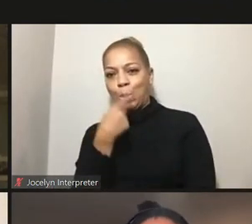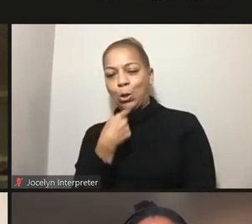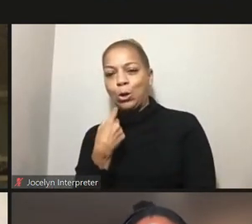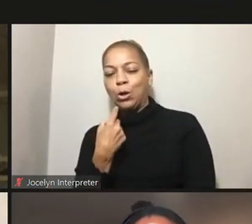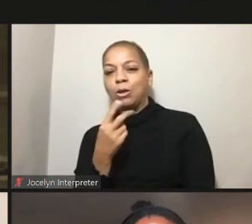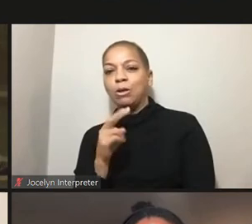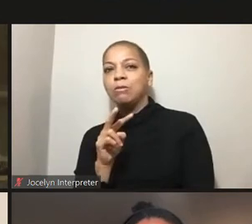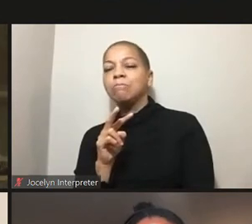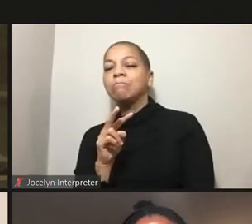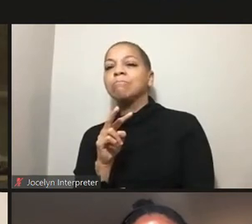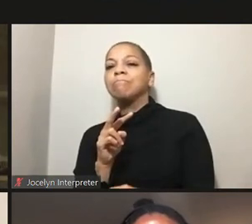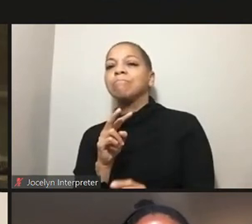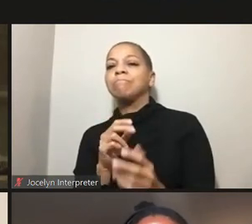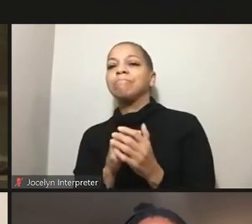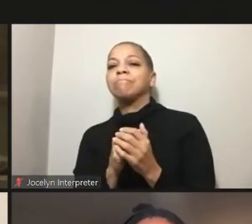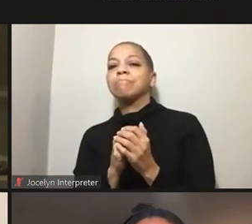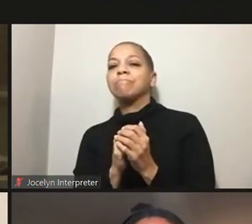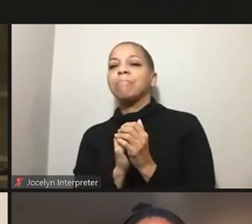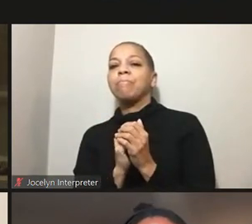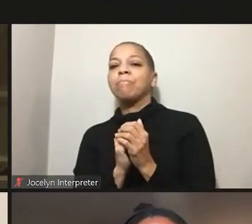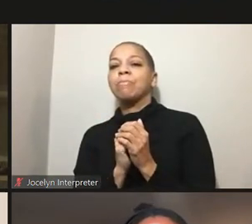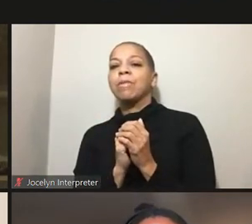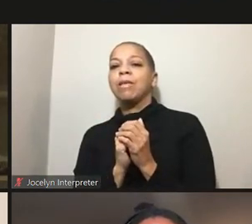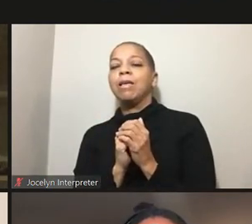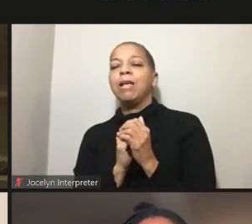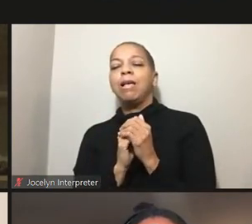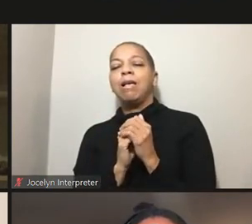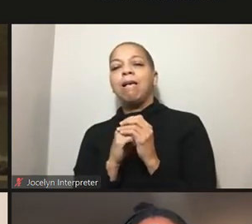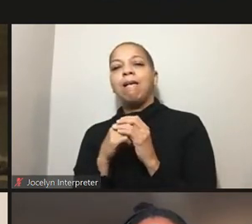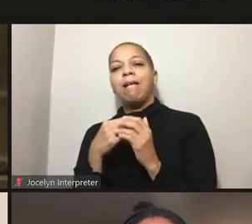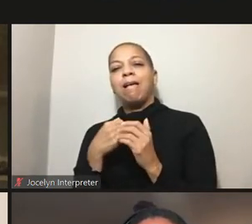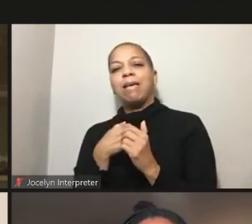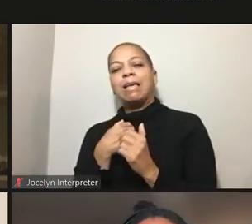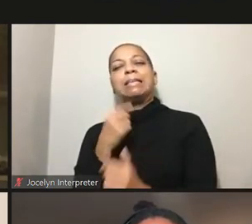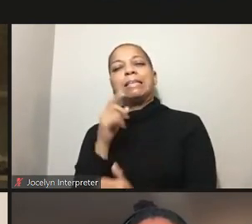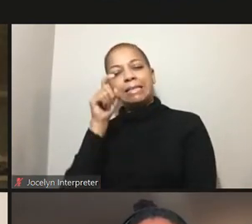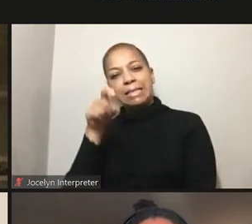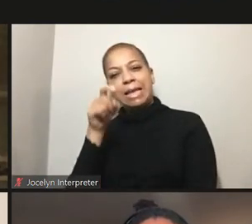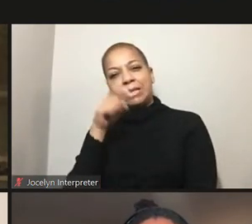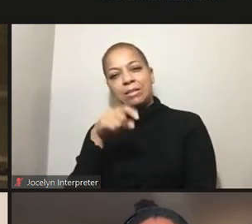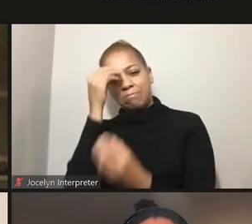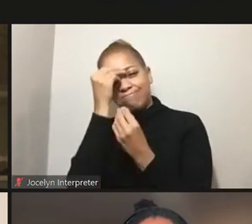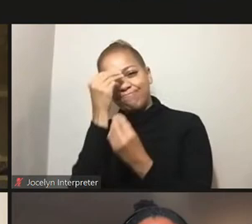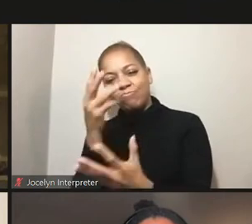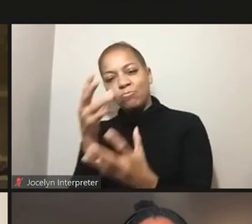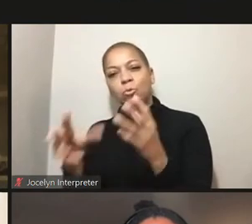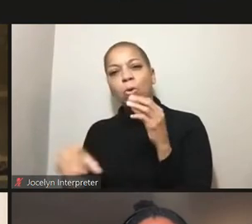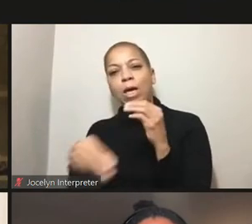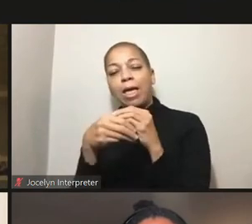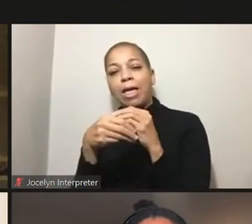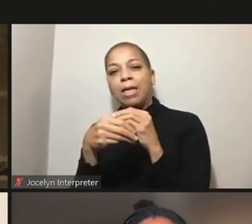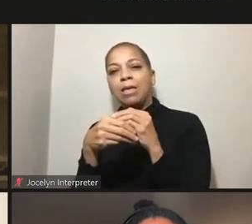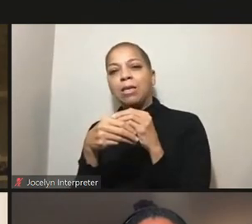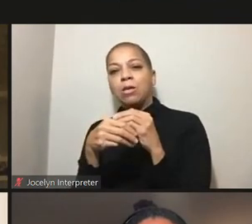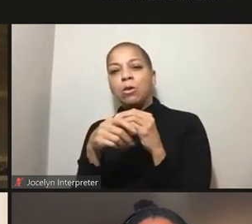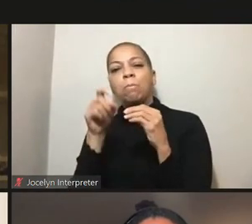And I find it necessary then to interject this, that there must be a